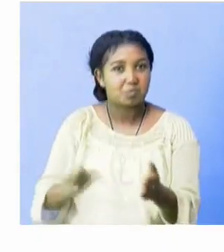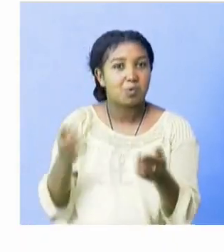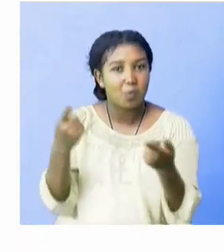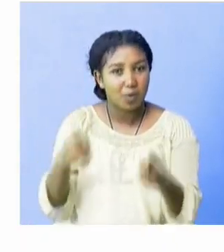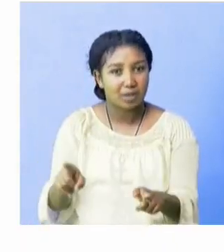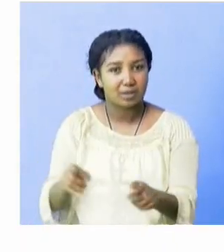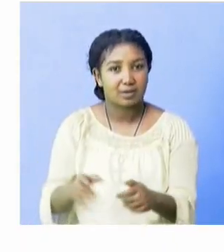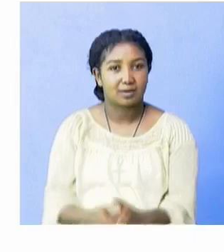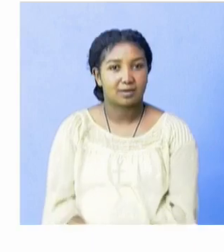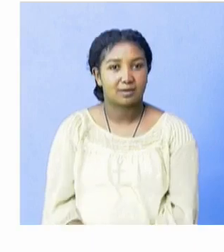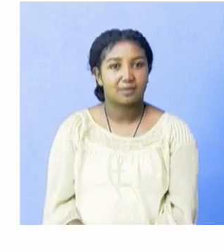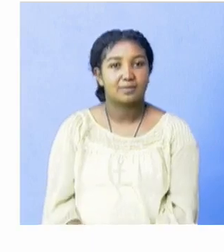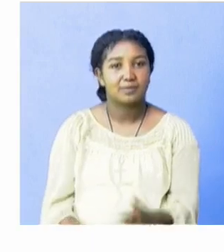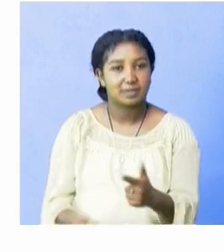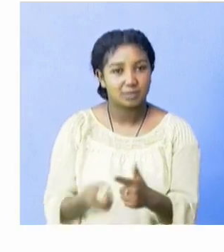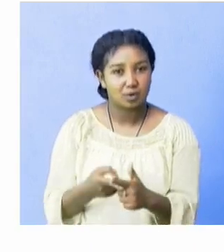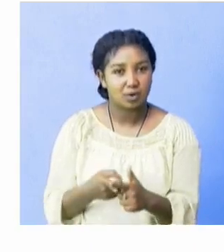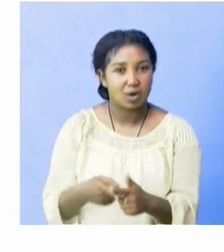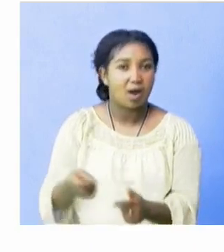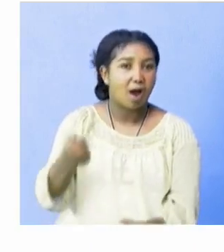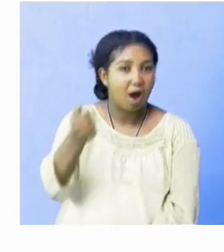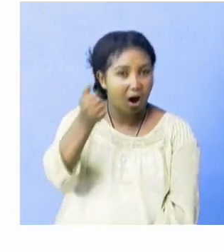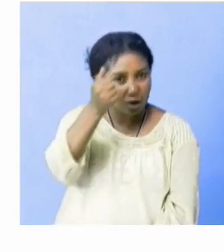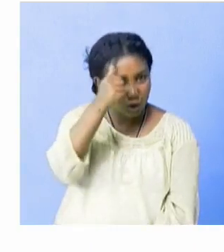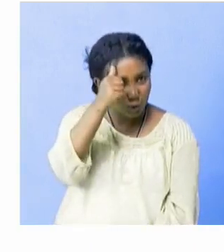Gebrselassie. The second one is Aklilu.